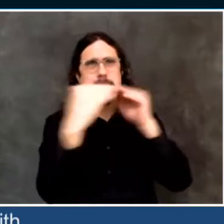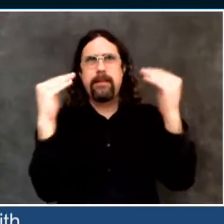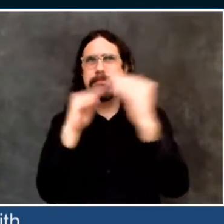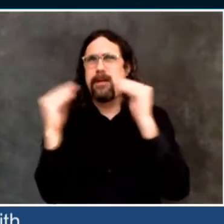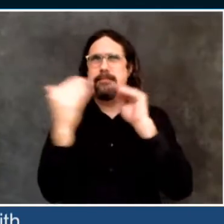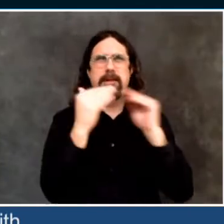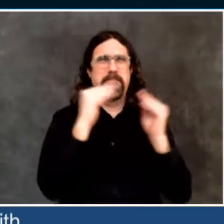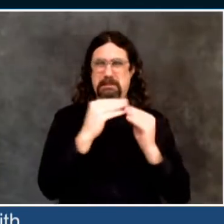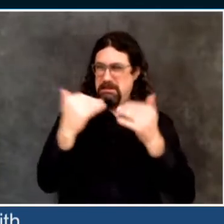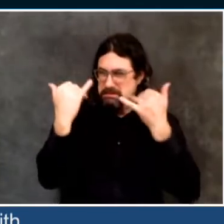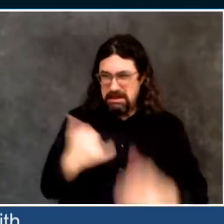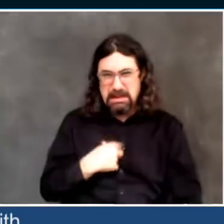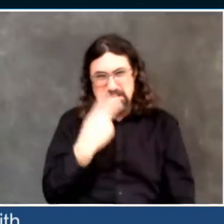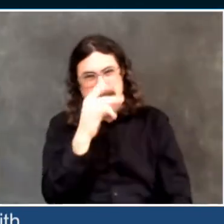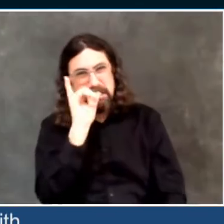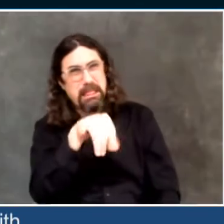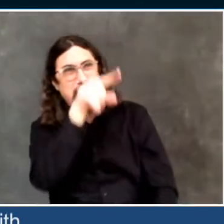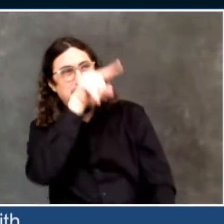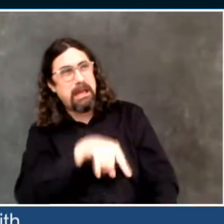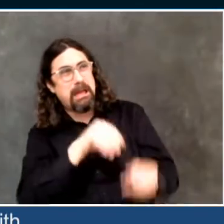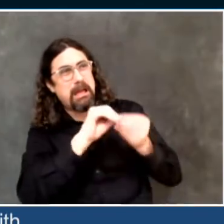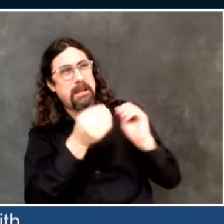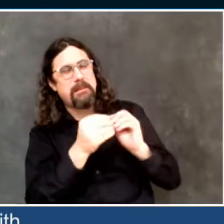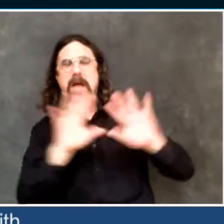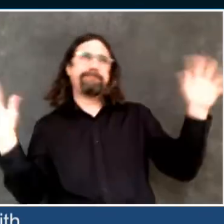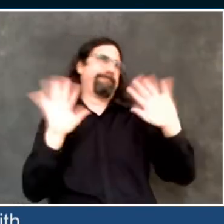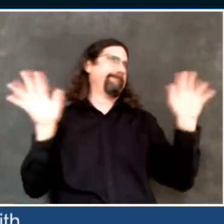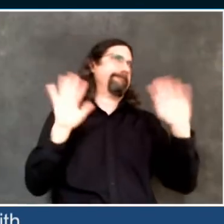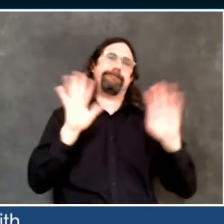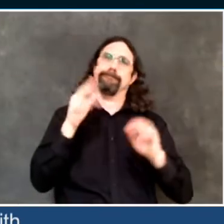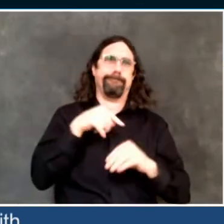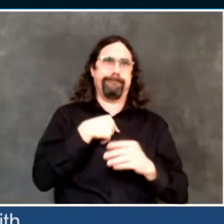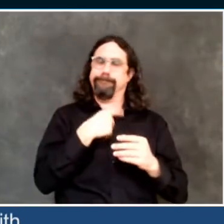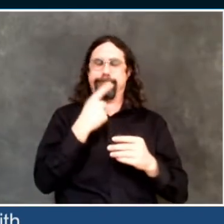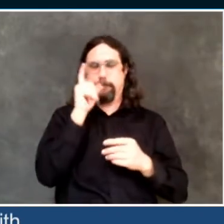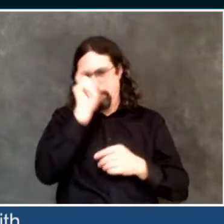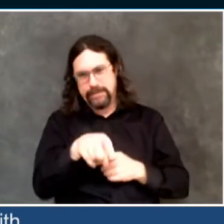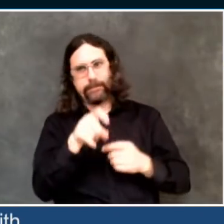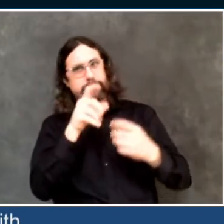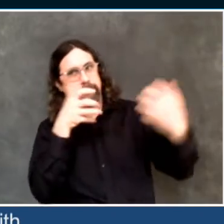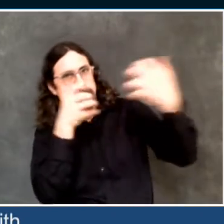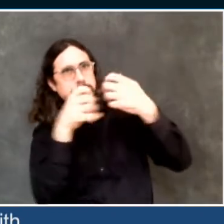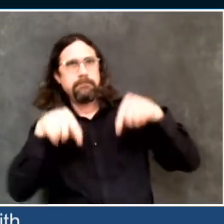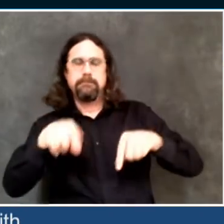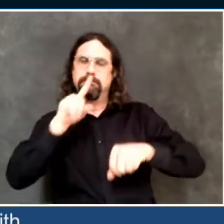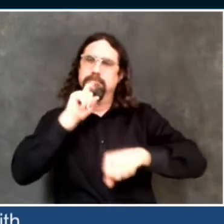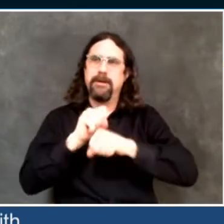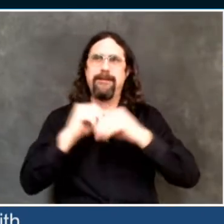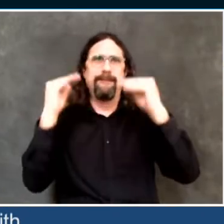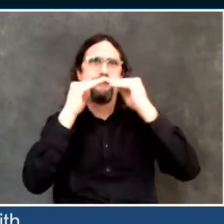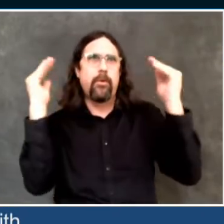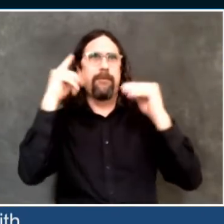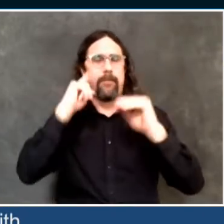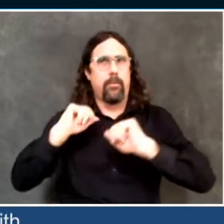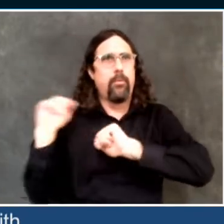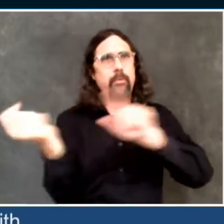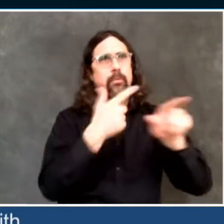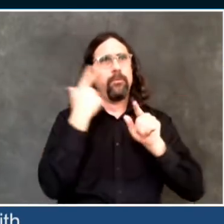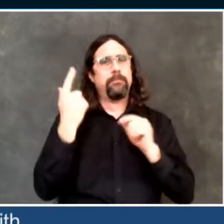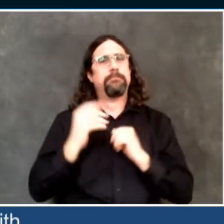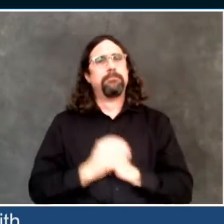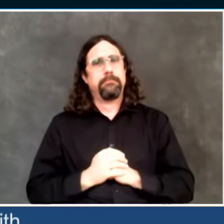we know that so many New Yorkers who are in the most vulnerable communities, in